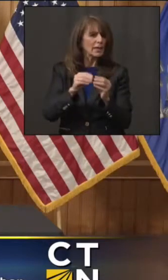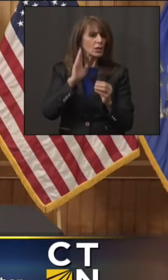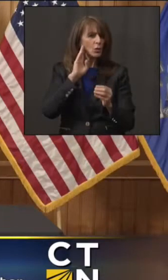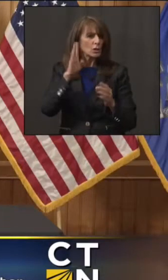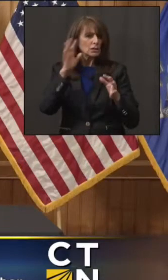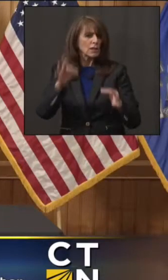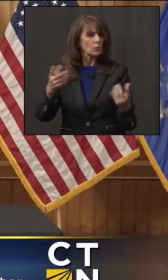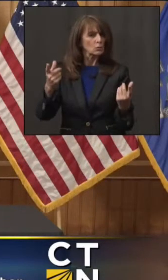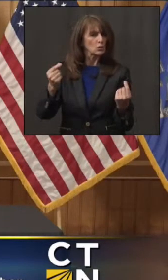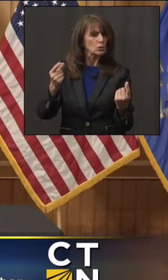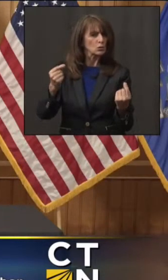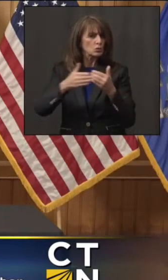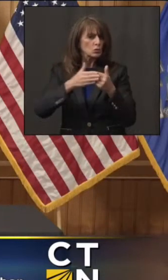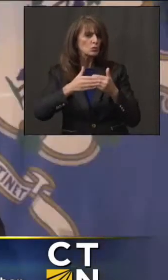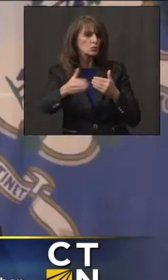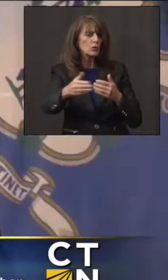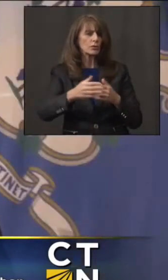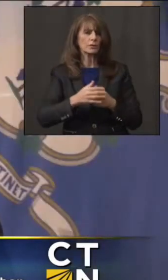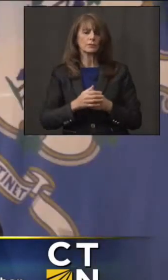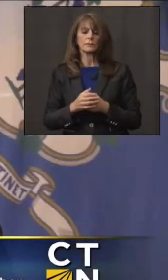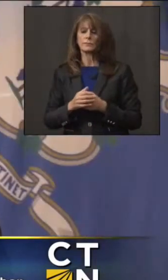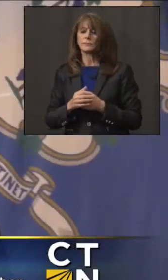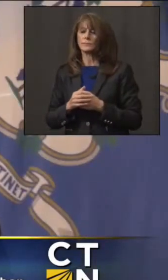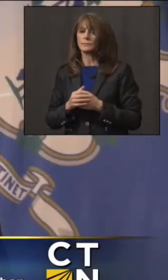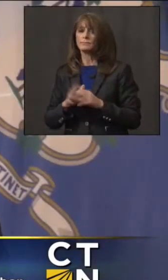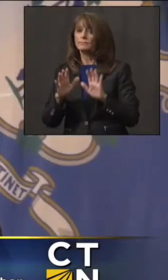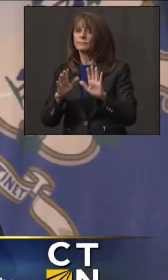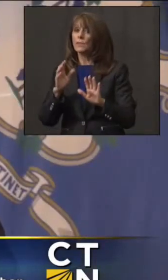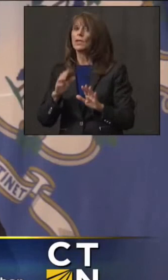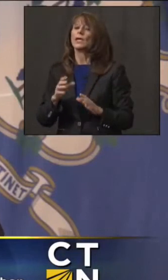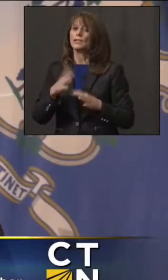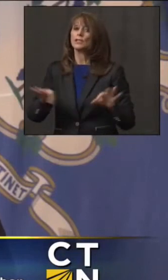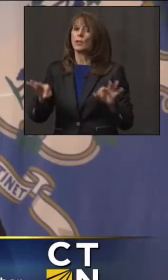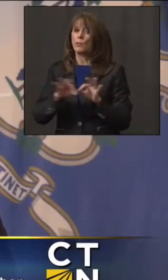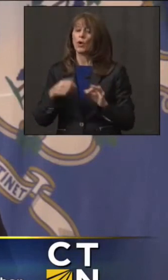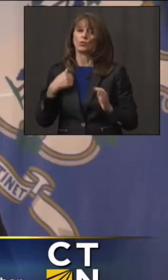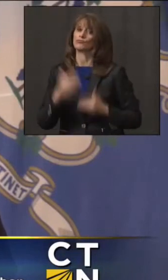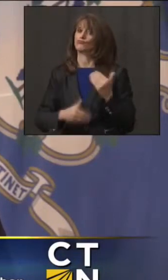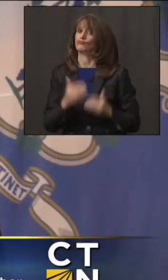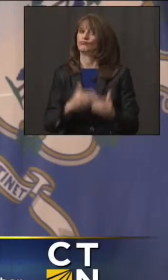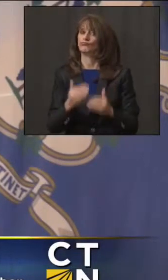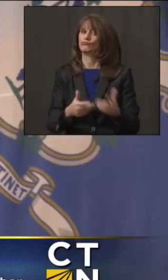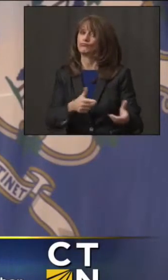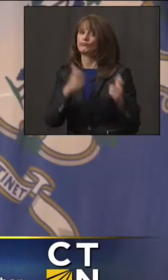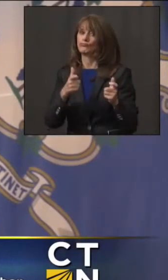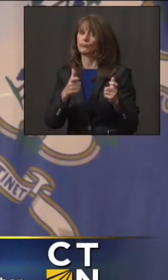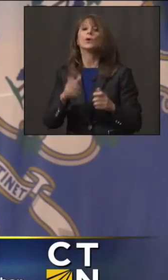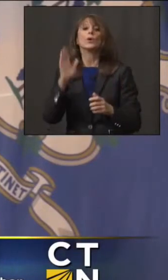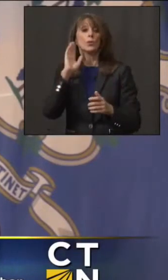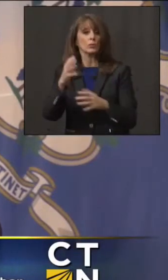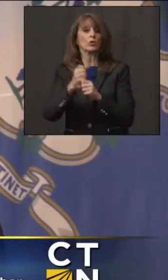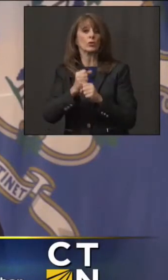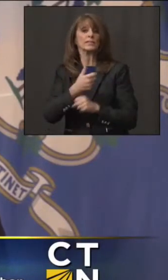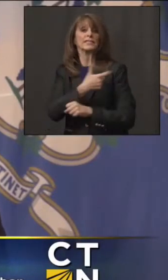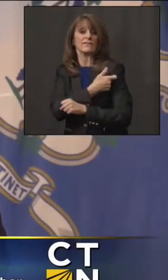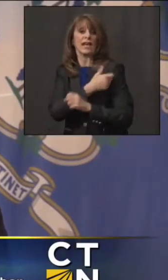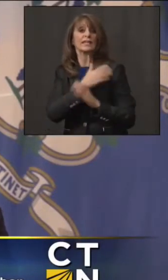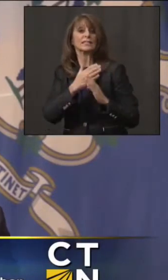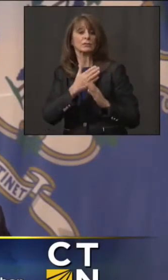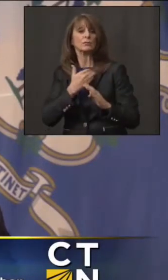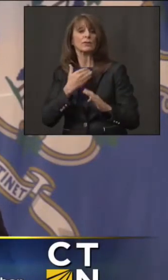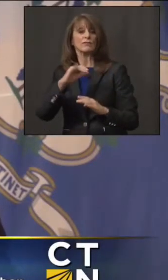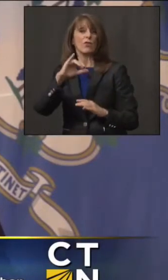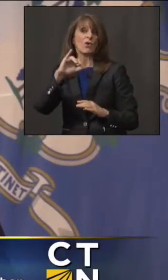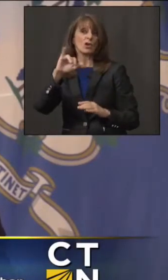moves forward? I can tell you we got to move pretty fast. We are going to get vaccines. We are going to get it before the end of the year, middle